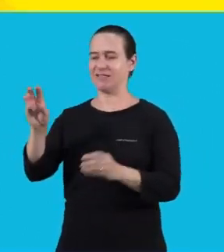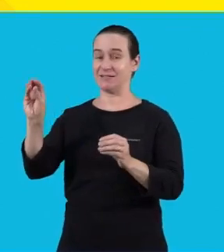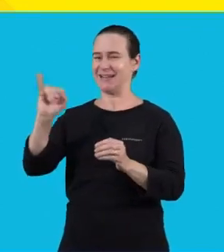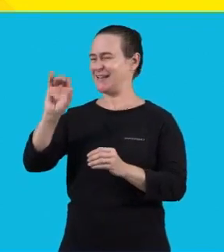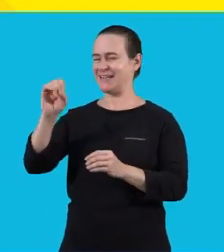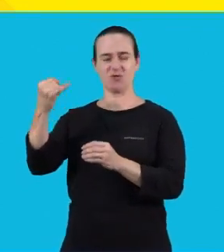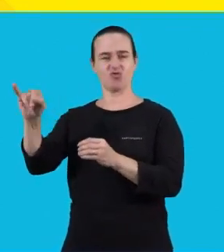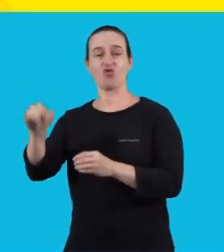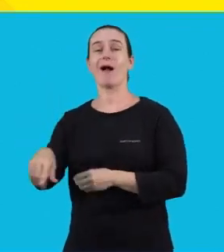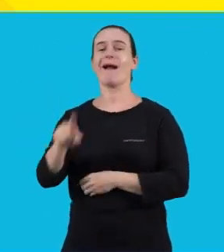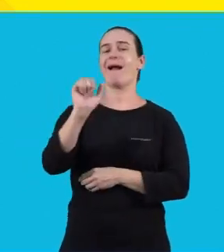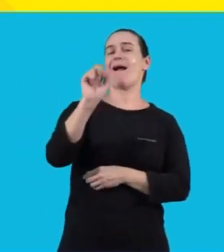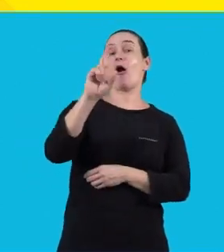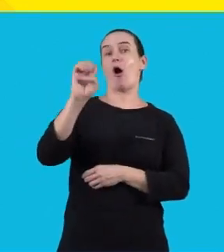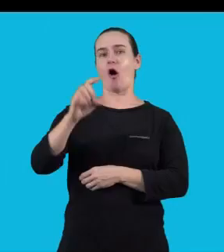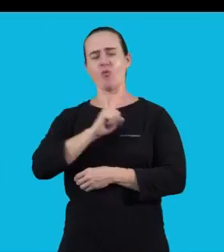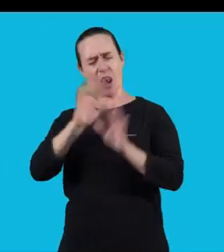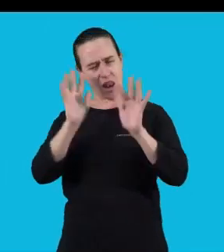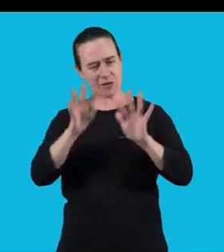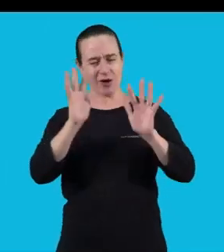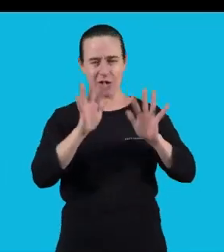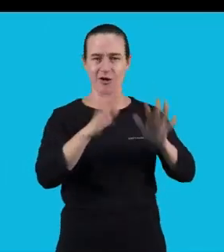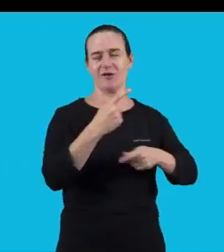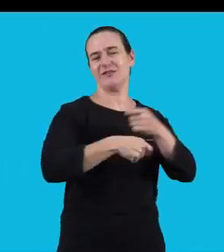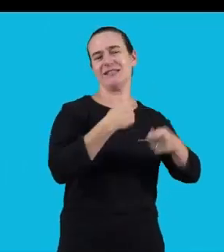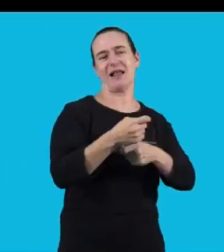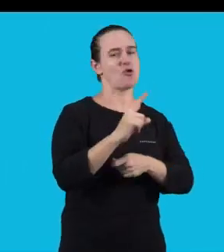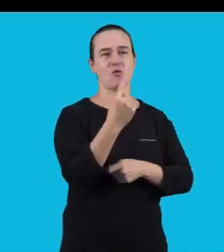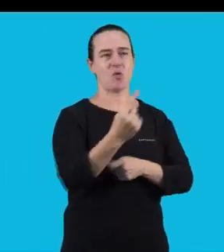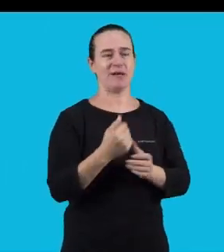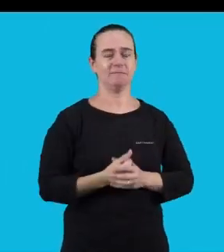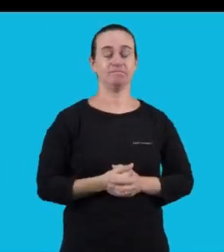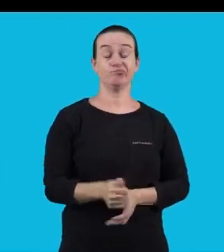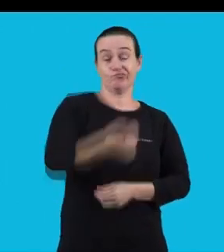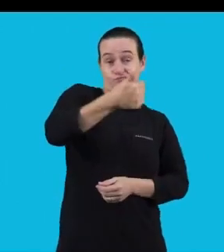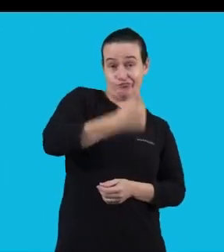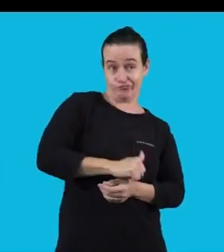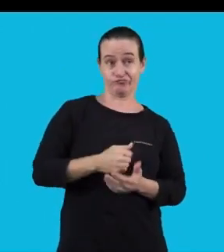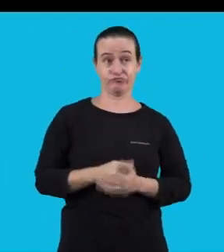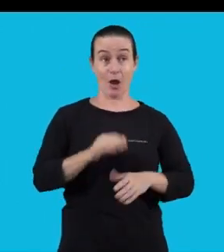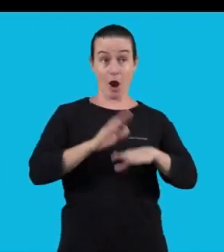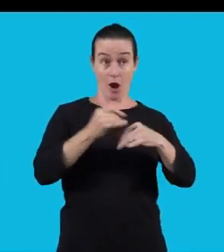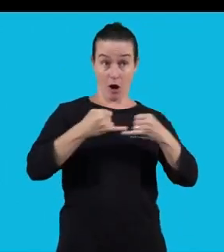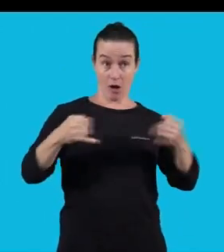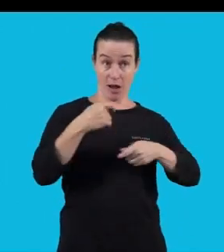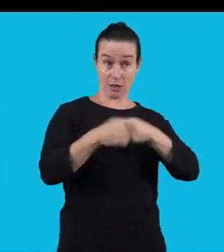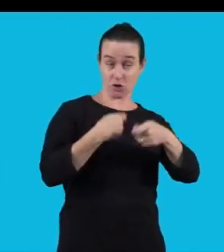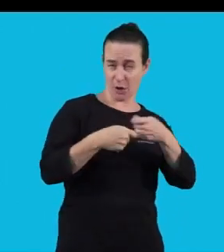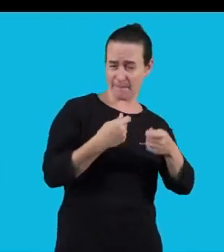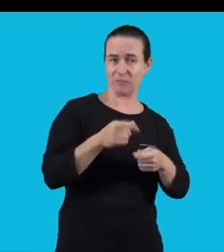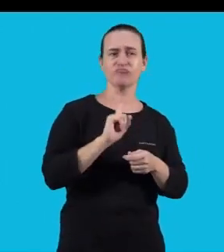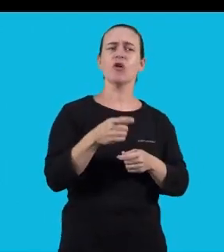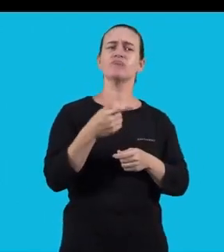question 5.5. Online shopping is not just a trend, it's a lifestyle. Rewrite the above in